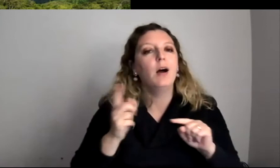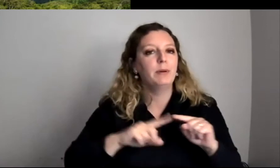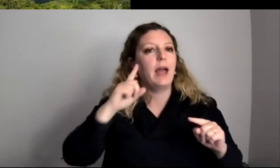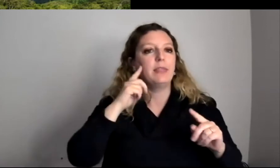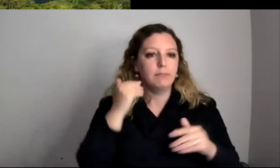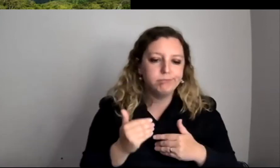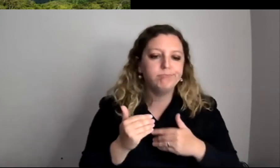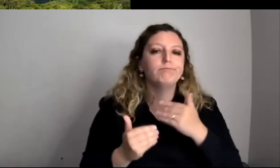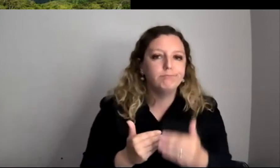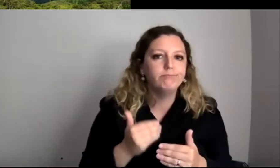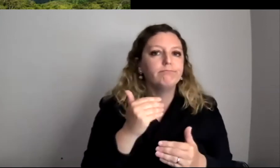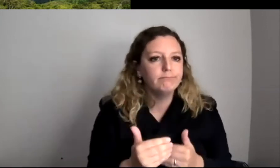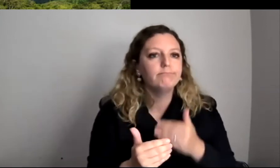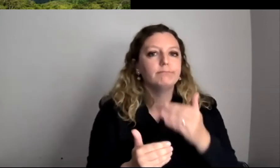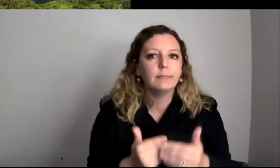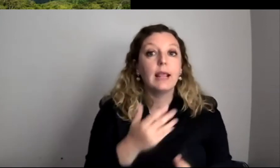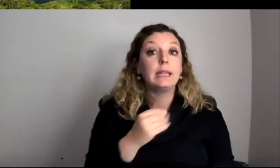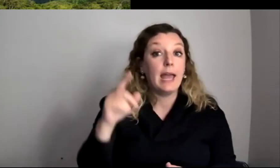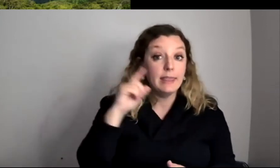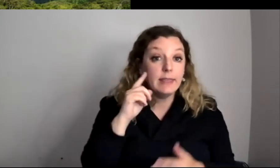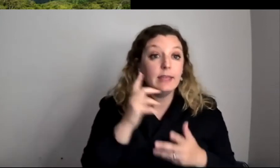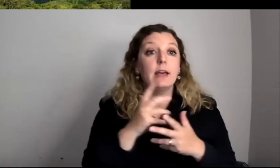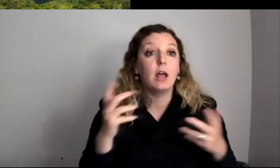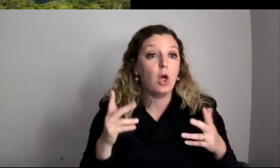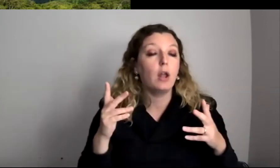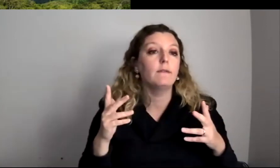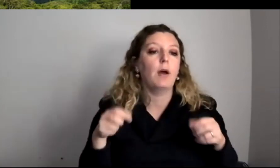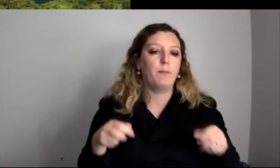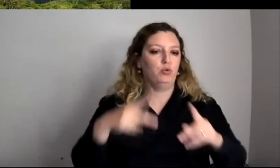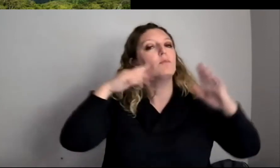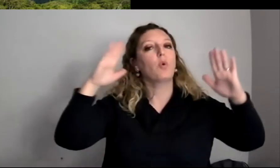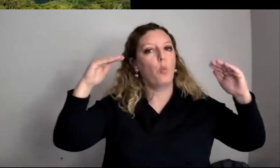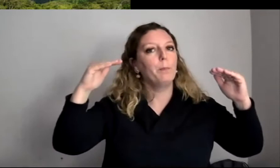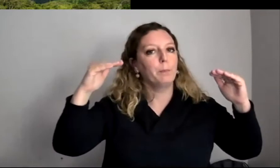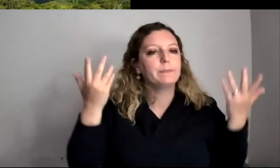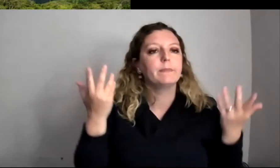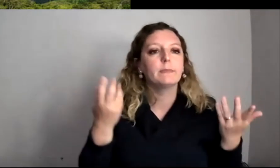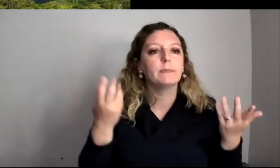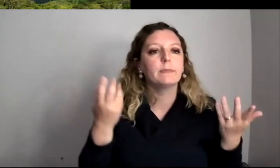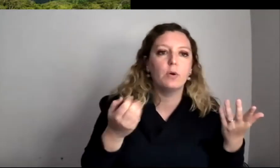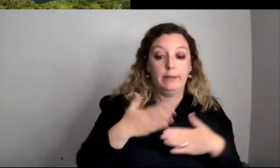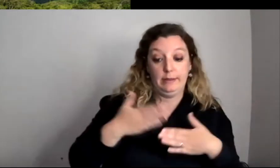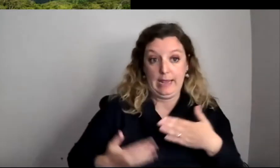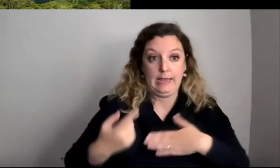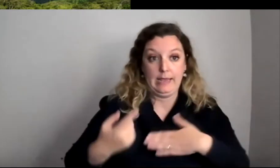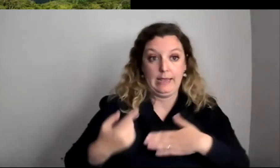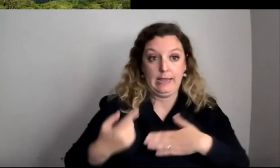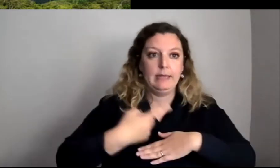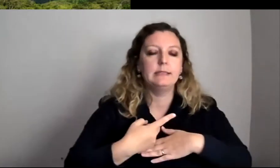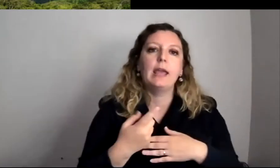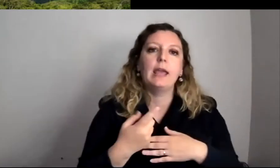moving in the right direction. And I think that there's a lot of room for hope. And so, at the end of the day, I think there's plenty